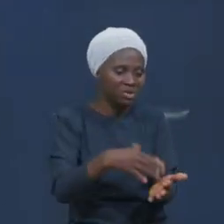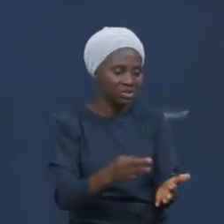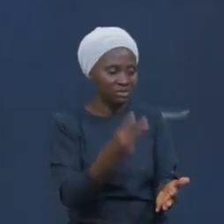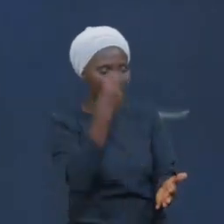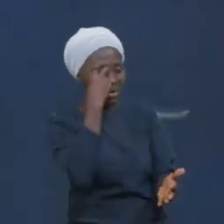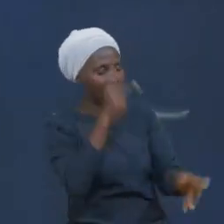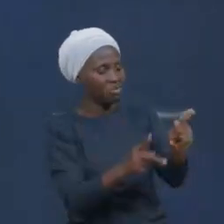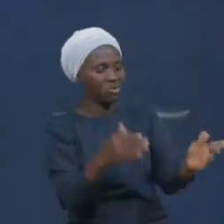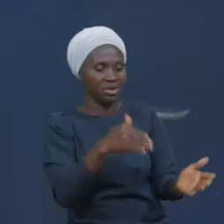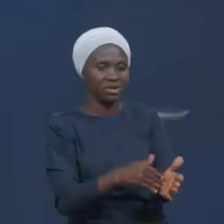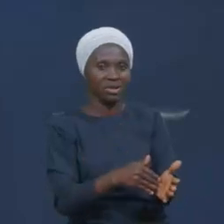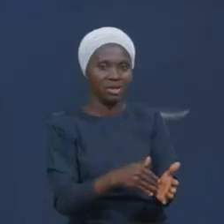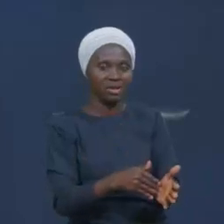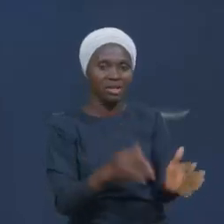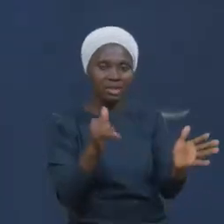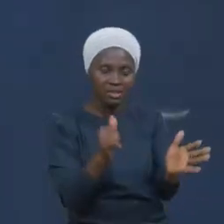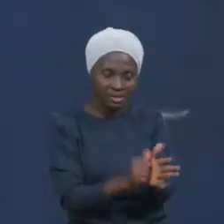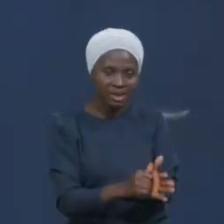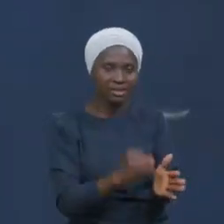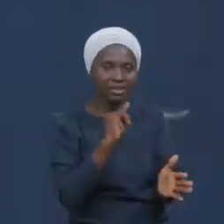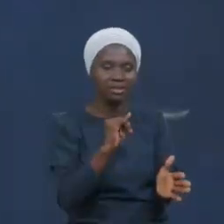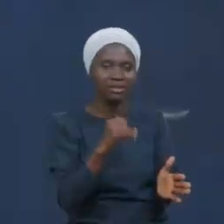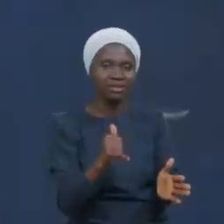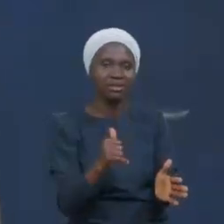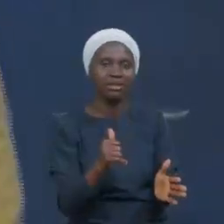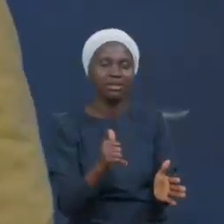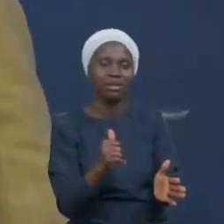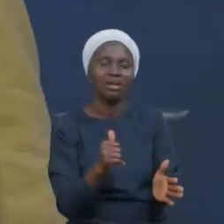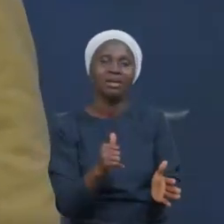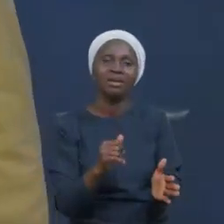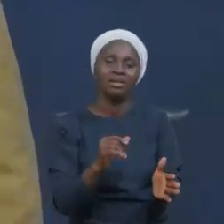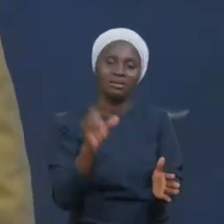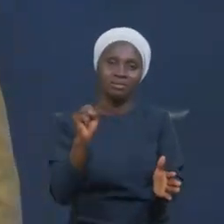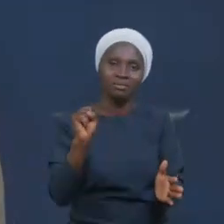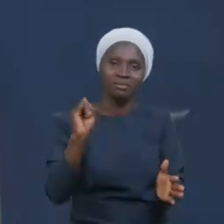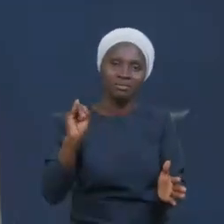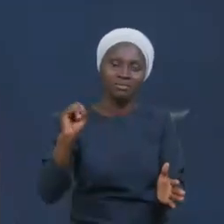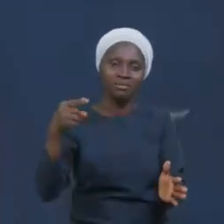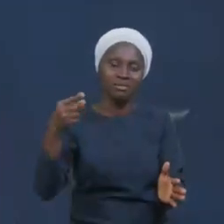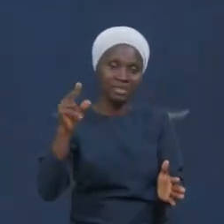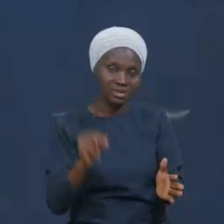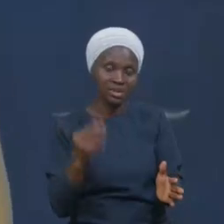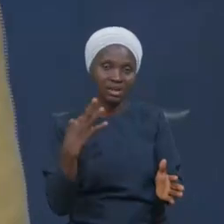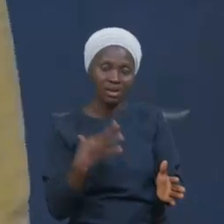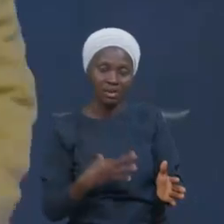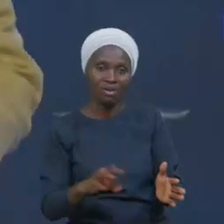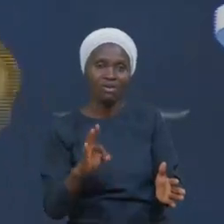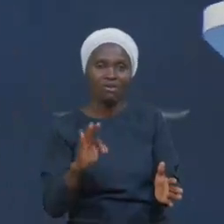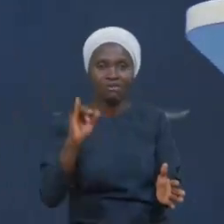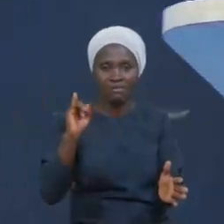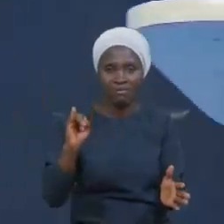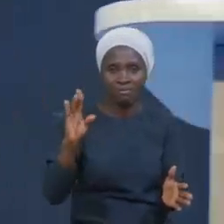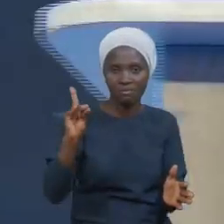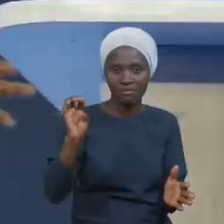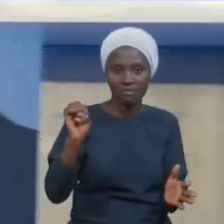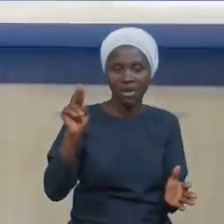identification that identified him with blindness, he took off and he cast that away.